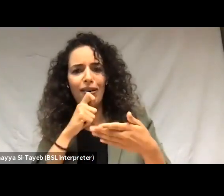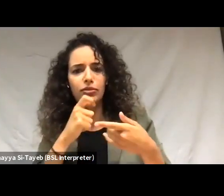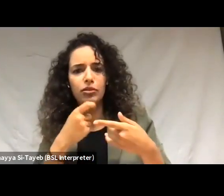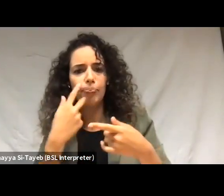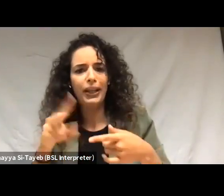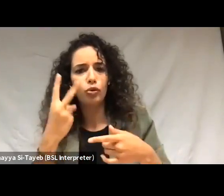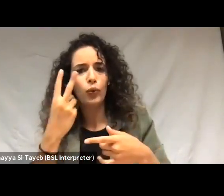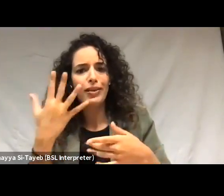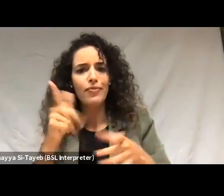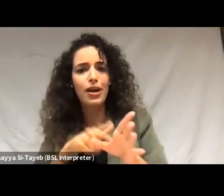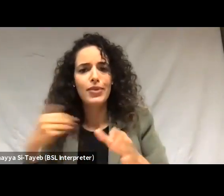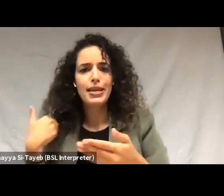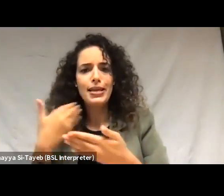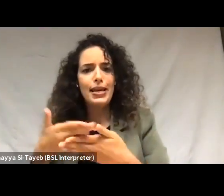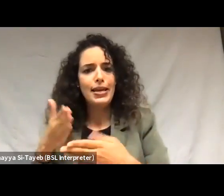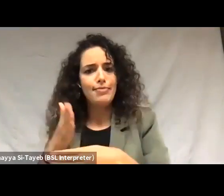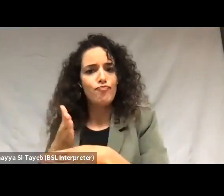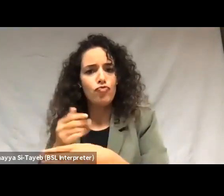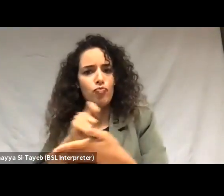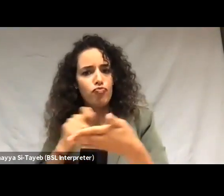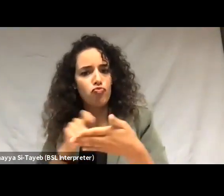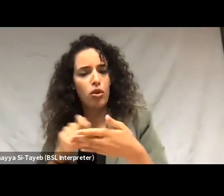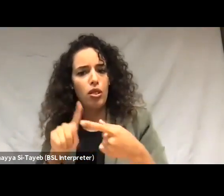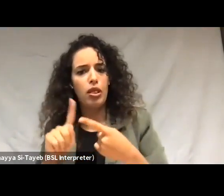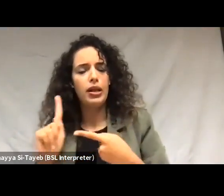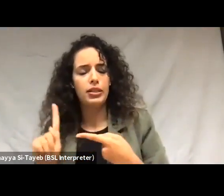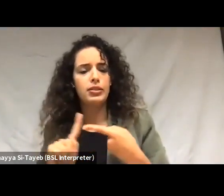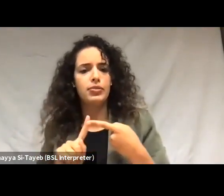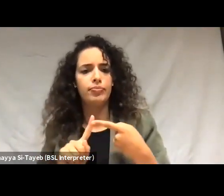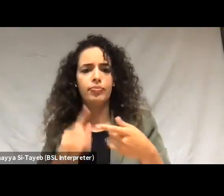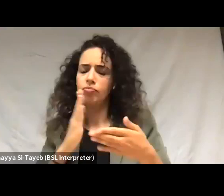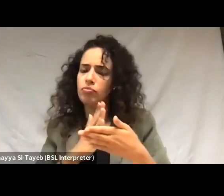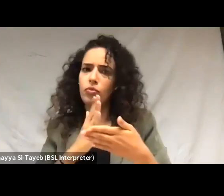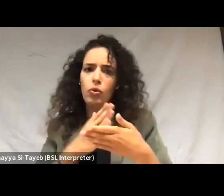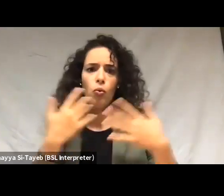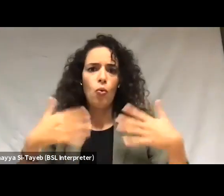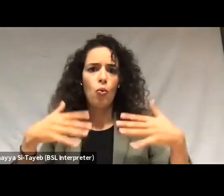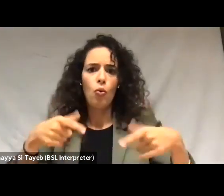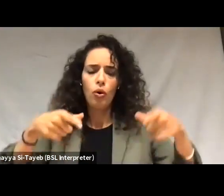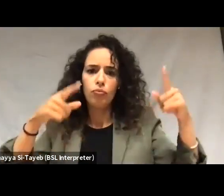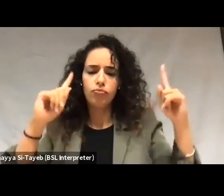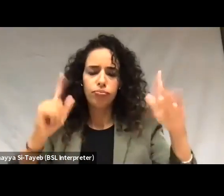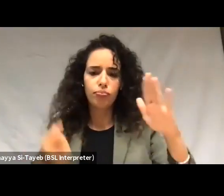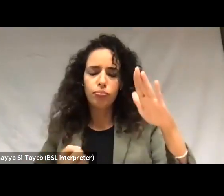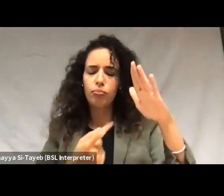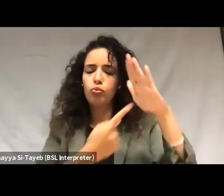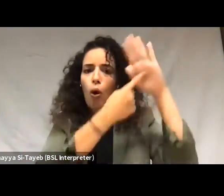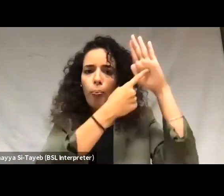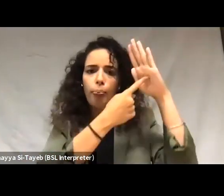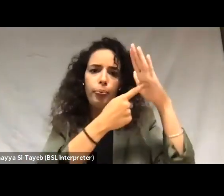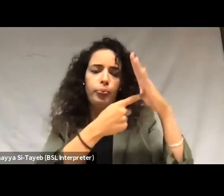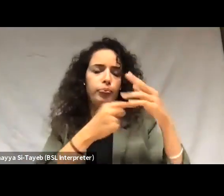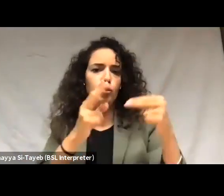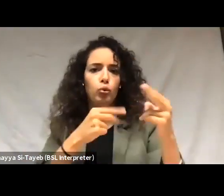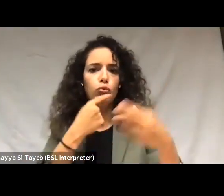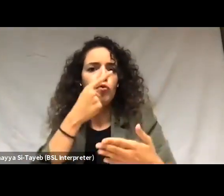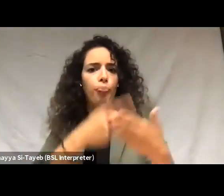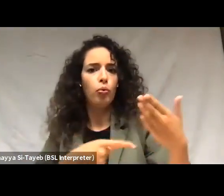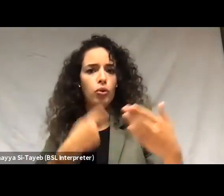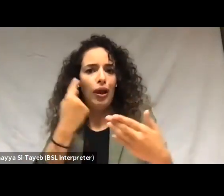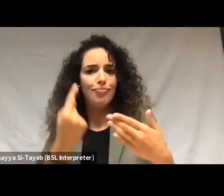he's covered a lot of these events. One of the real top news reporters in this country, in my opinion.